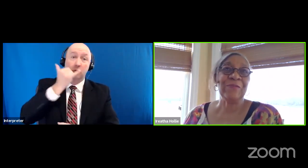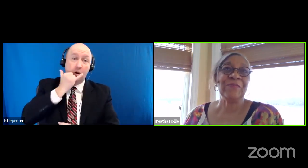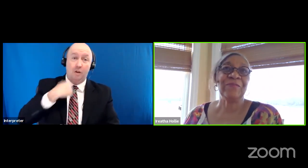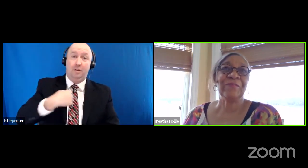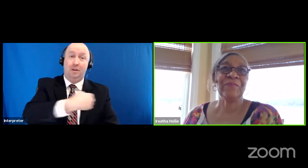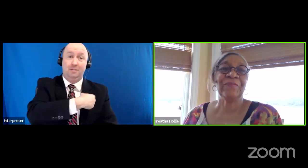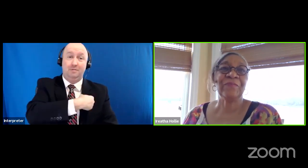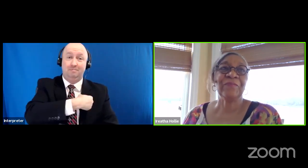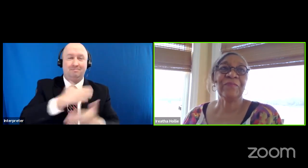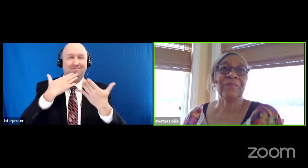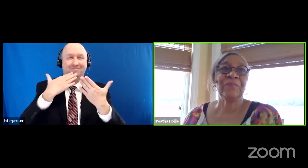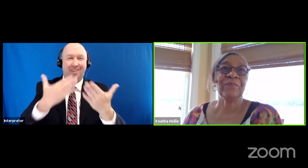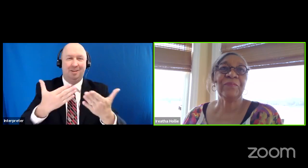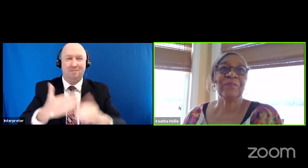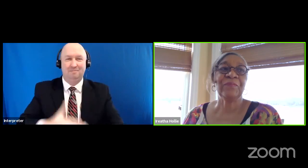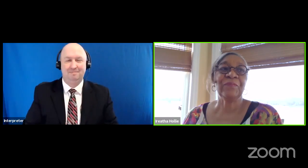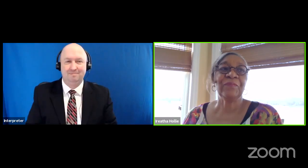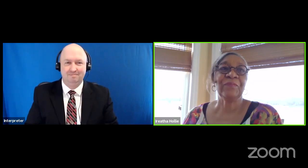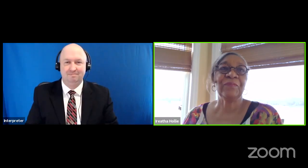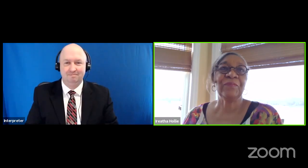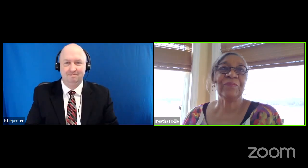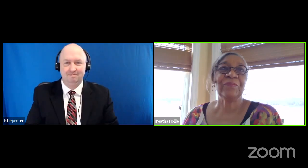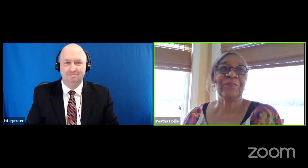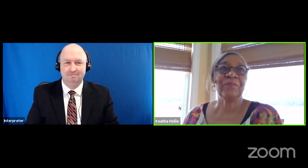Thank you.